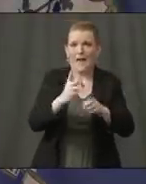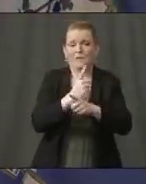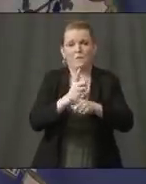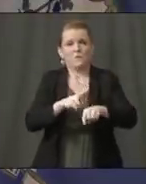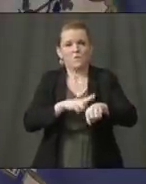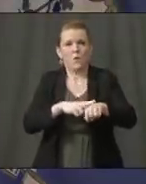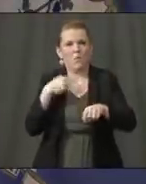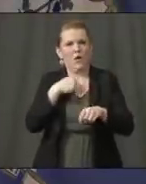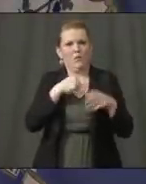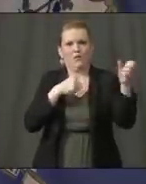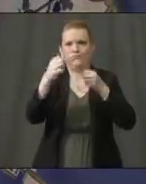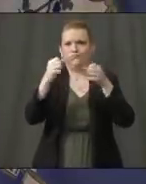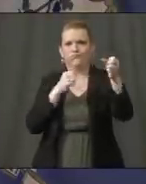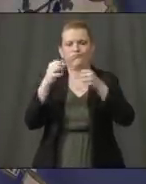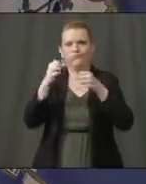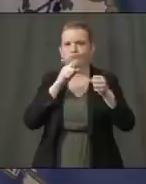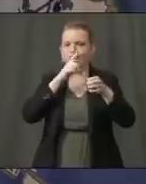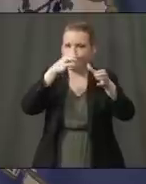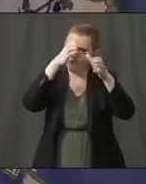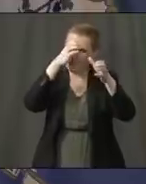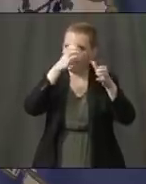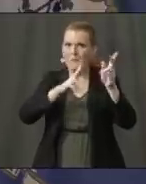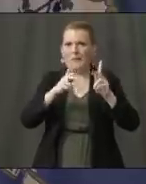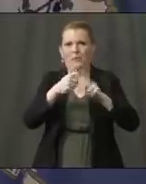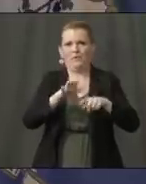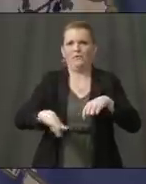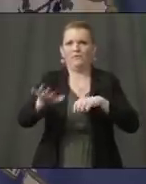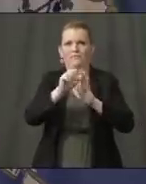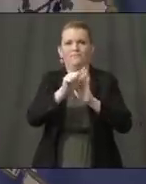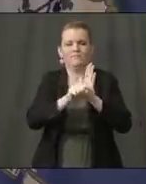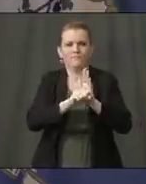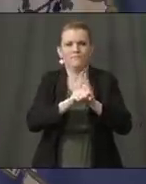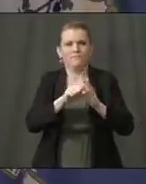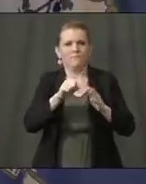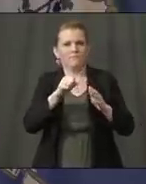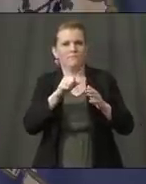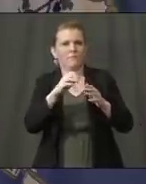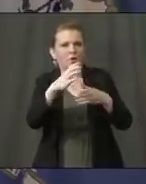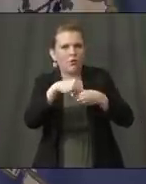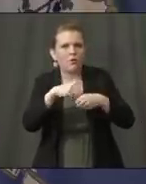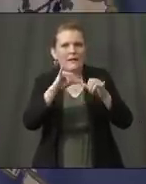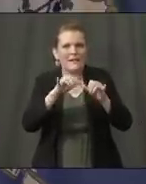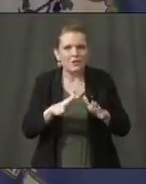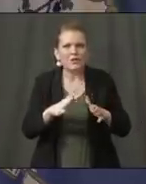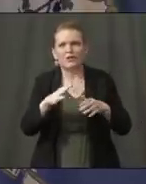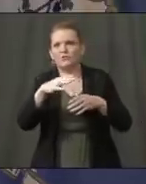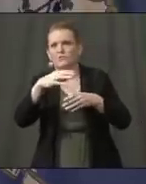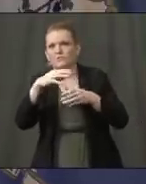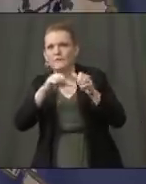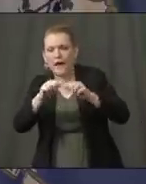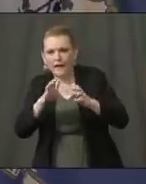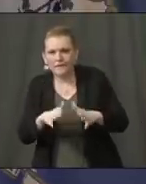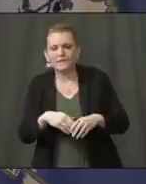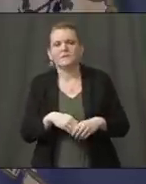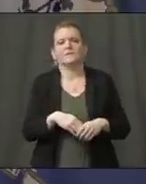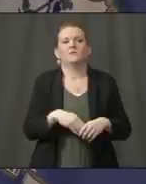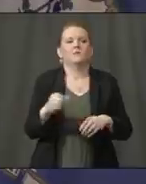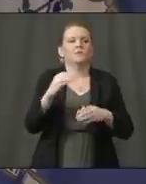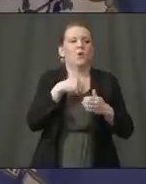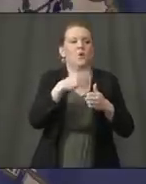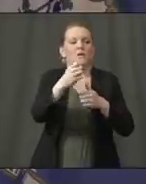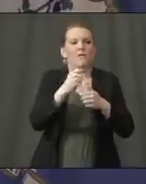name is going to be co-chairperson of that board, that's Indra Nui. Indra, as you know, is also helping take the lead